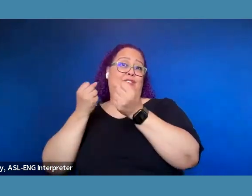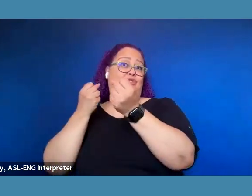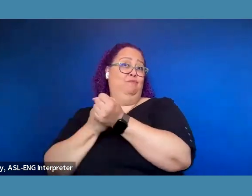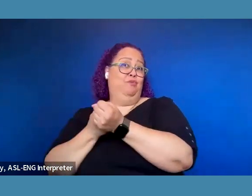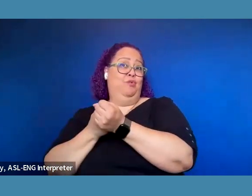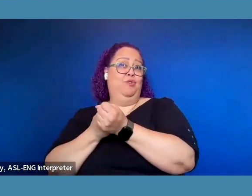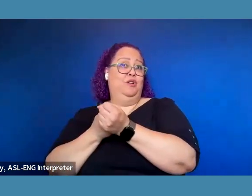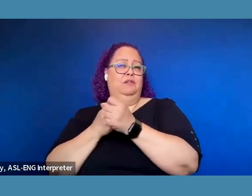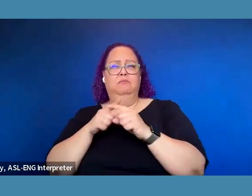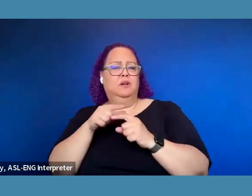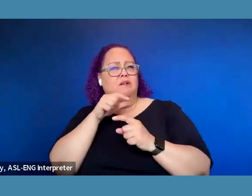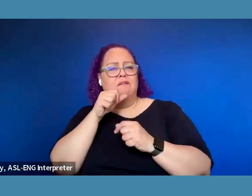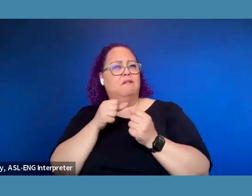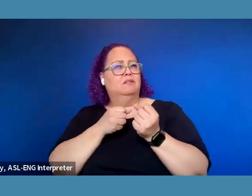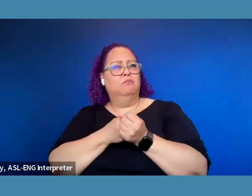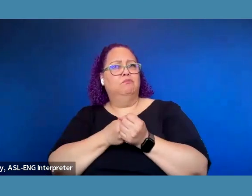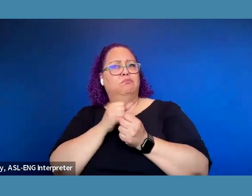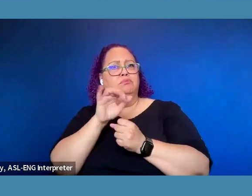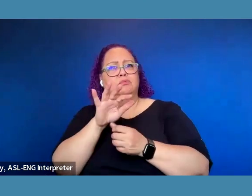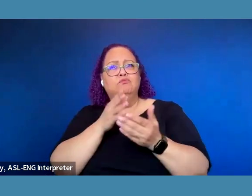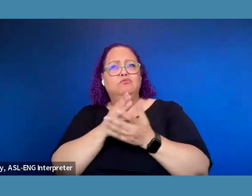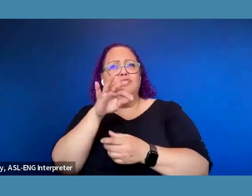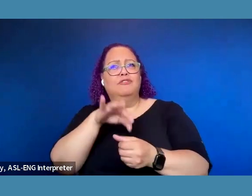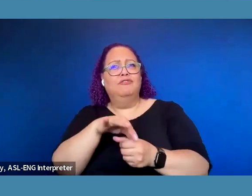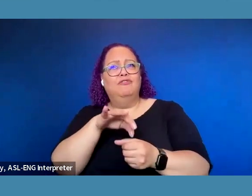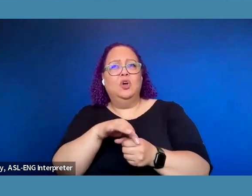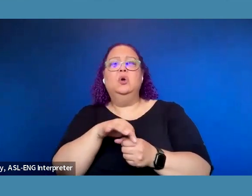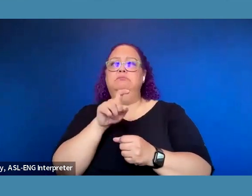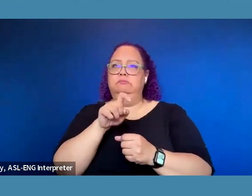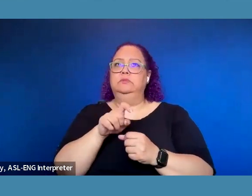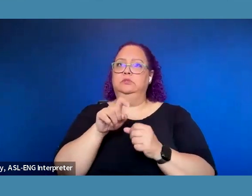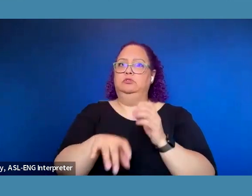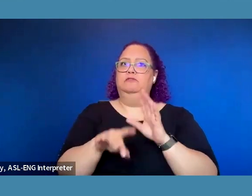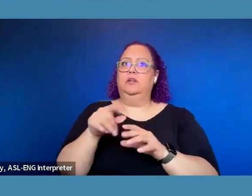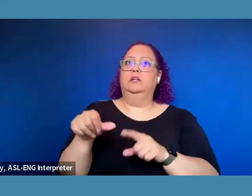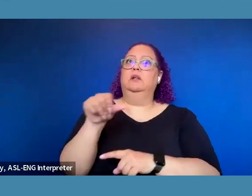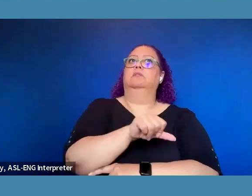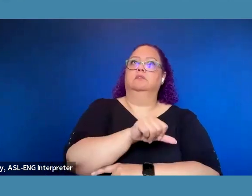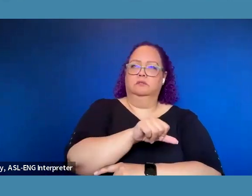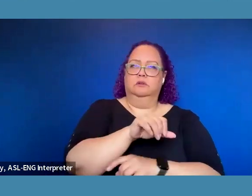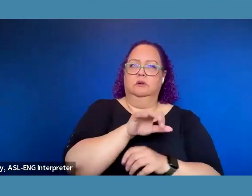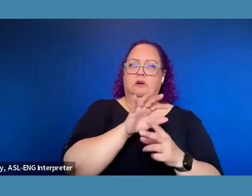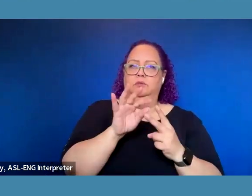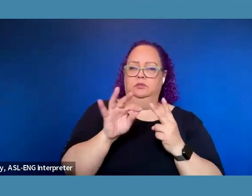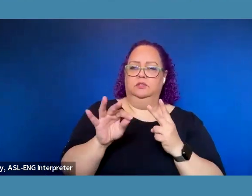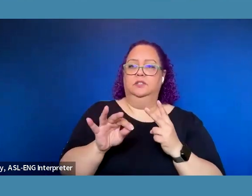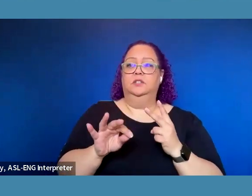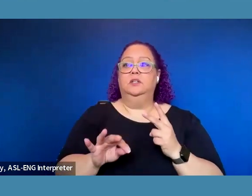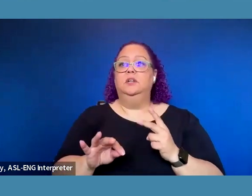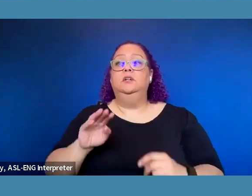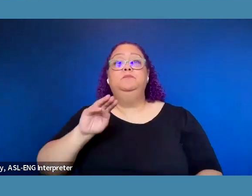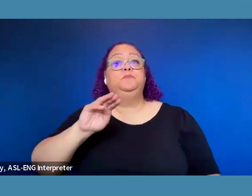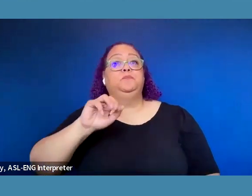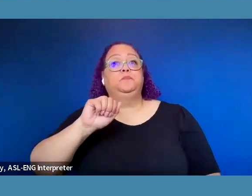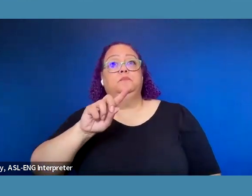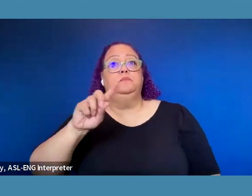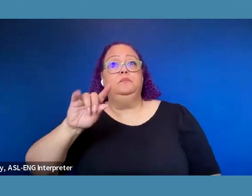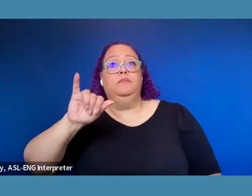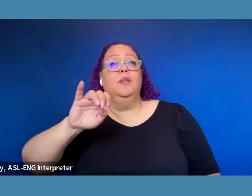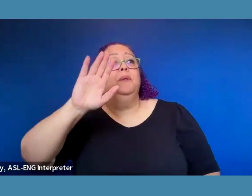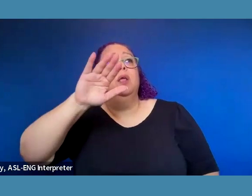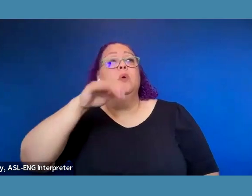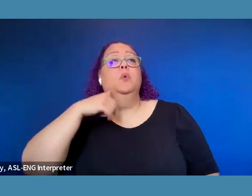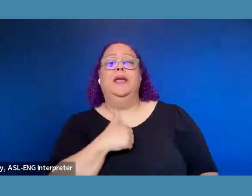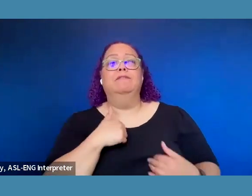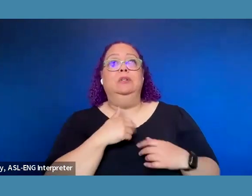on finding you a different support. And um Can I that jump may be, in? yeah. Just with 2 minutes left, we have another question